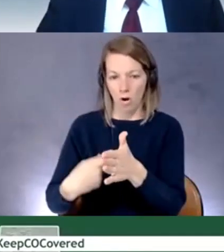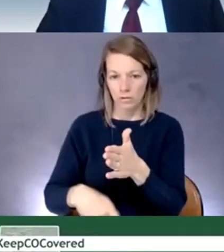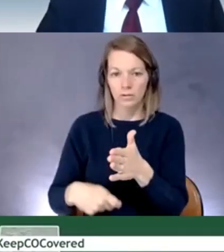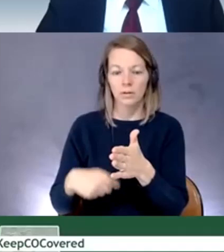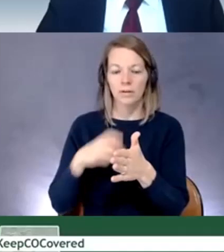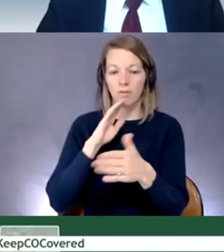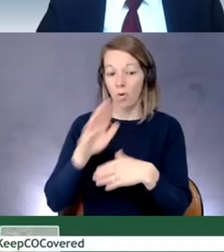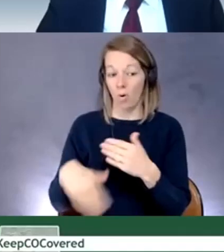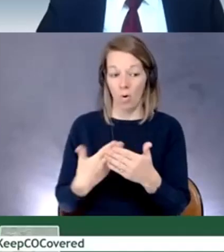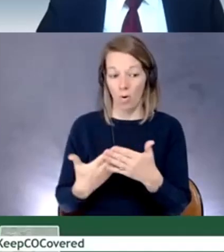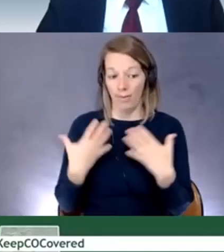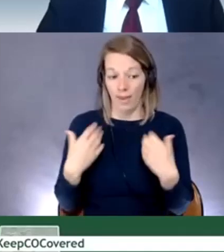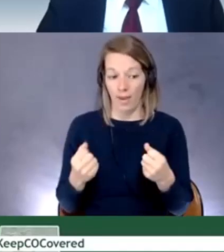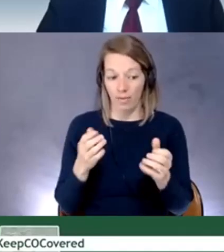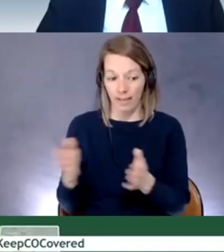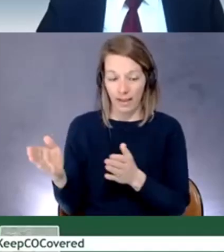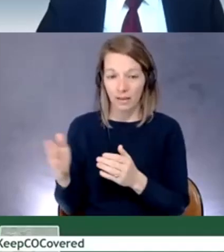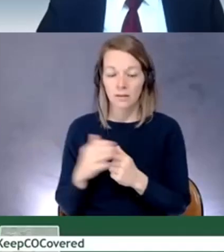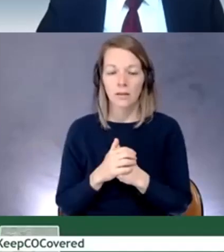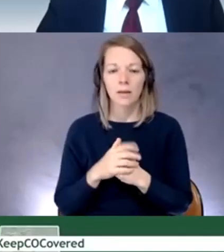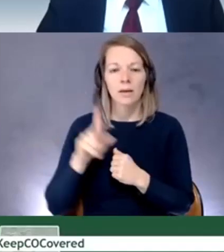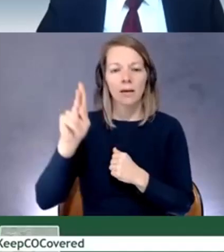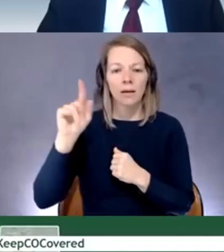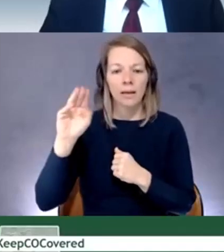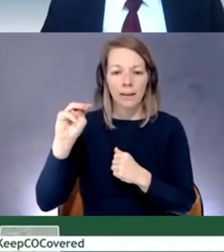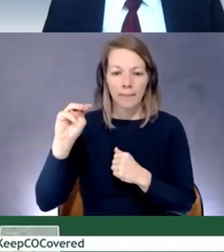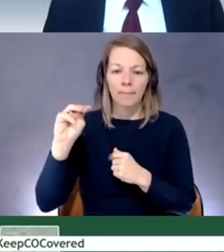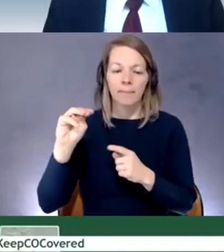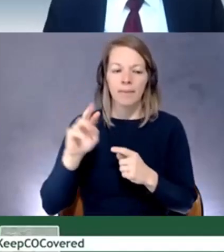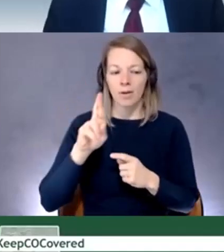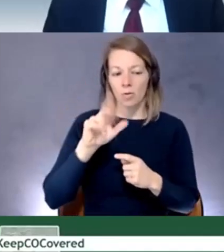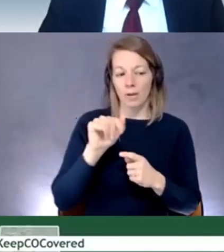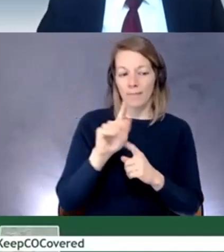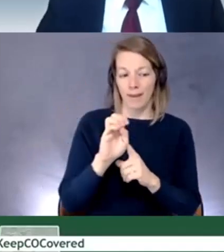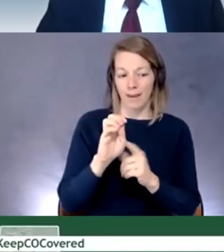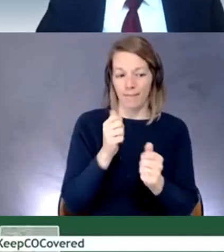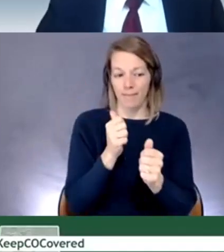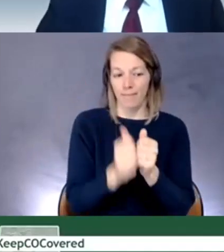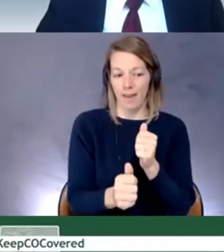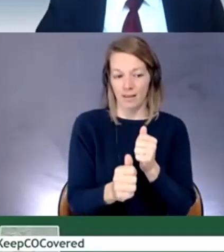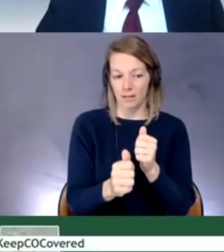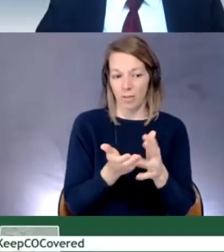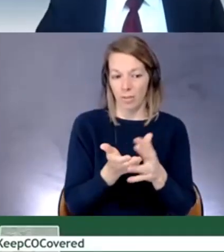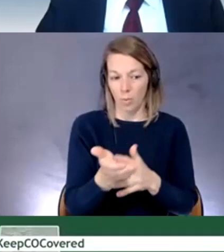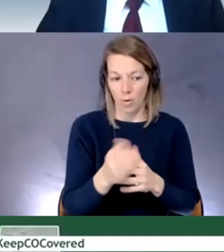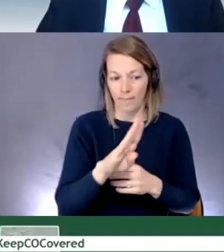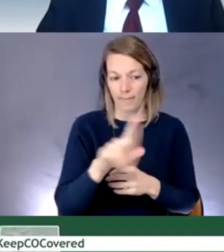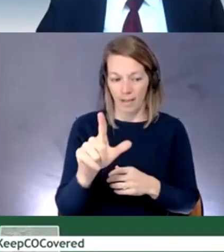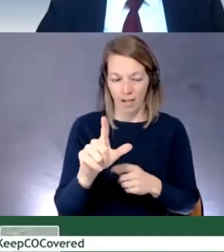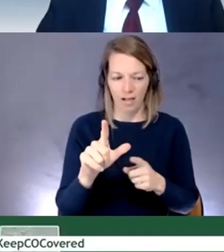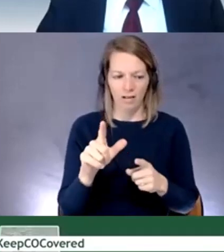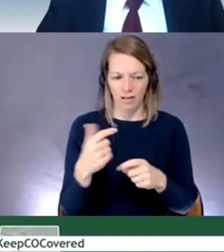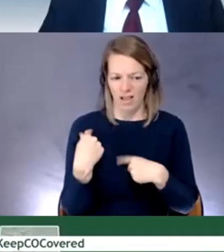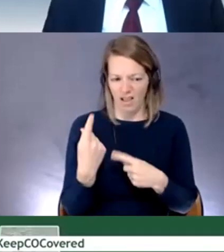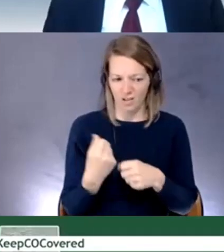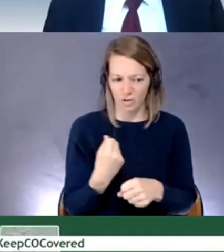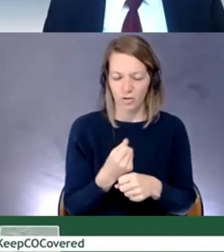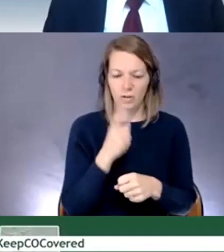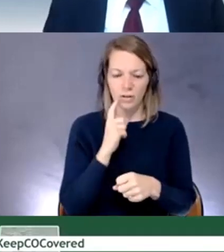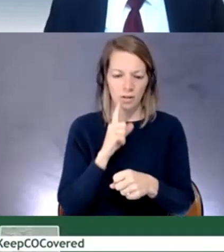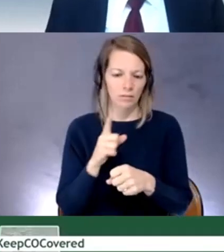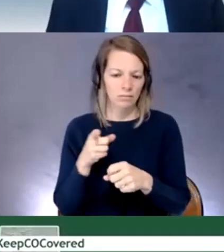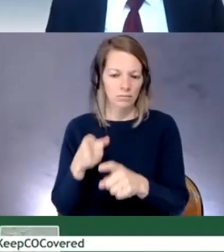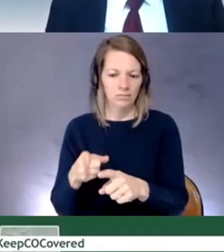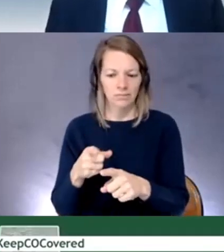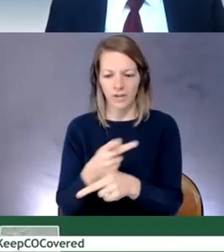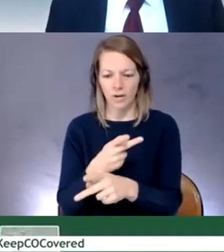all health plans. I think, Kim, the rebate pass-through bill probably can help with that. That passed last year. And of course, we're working on spread